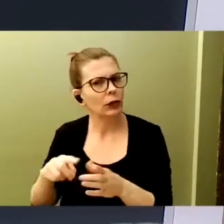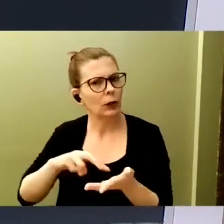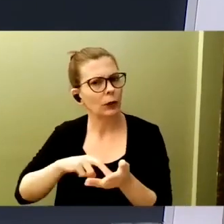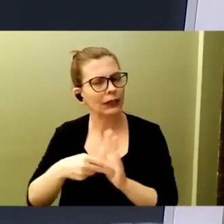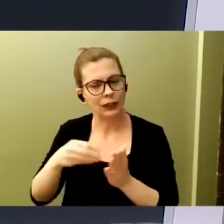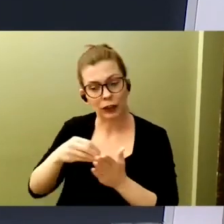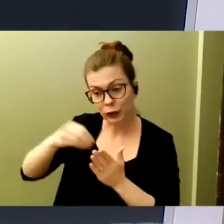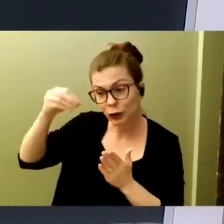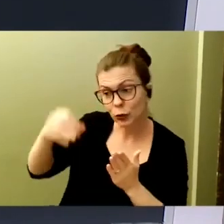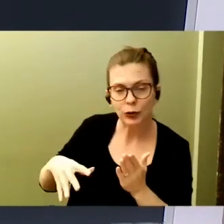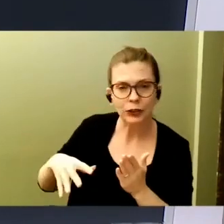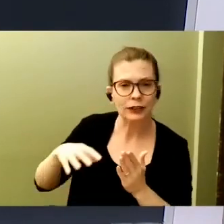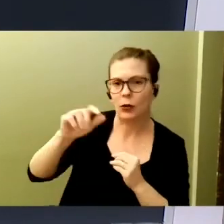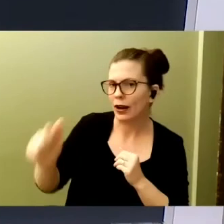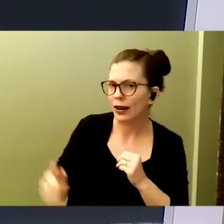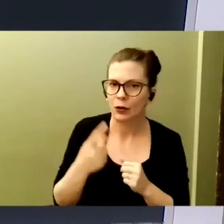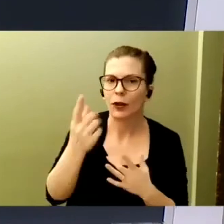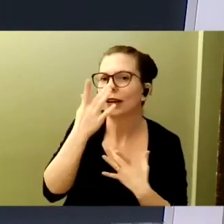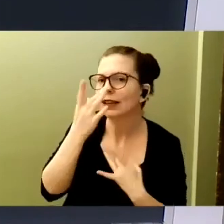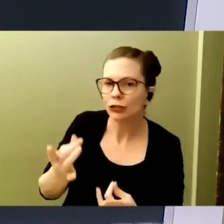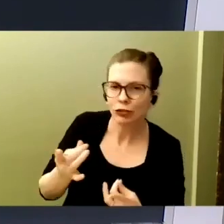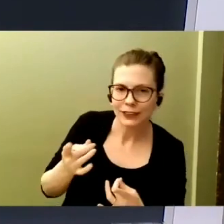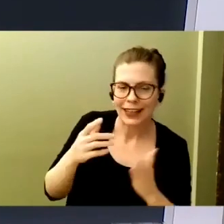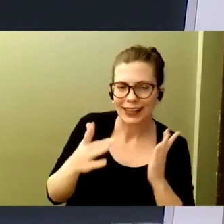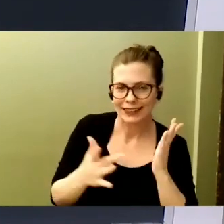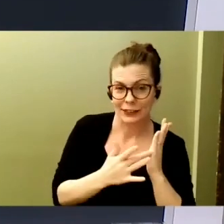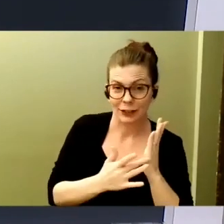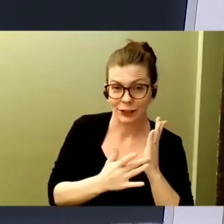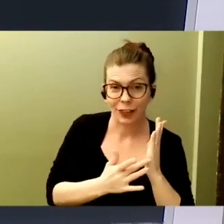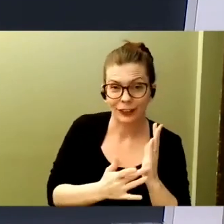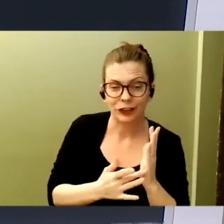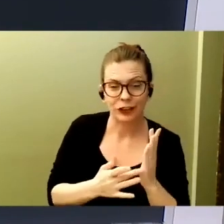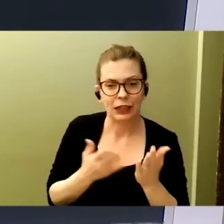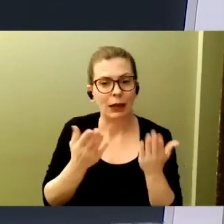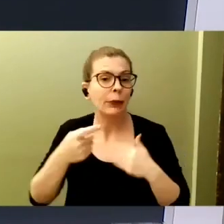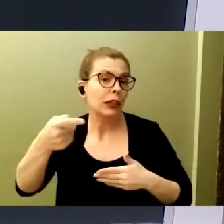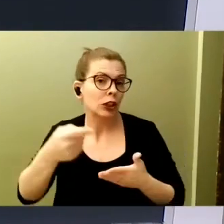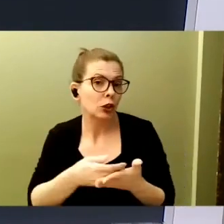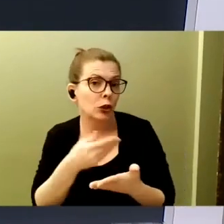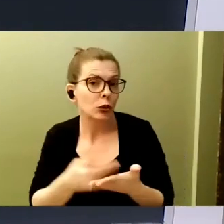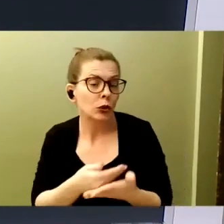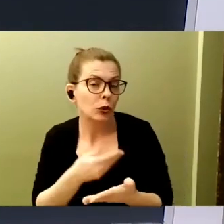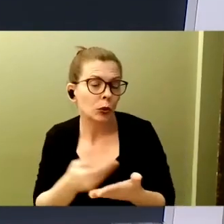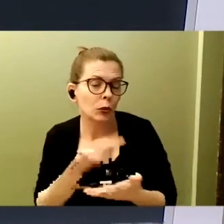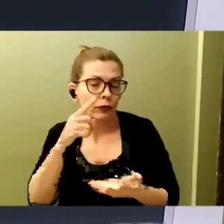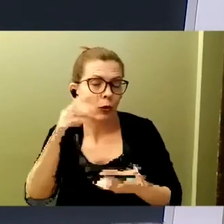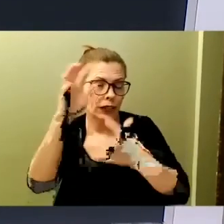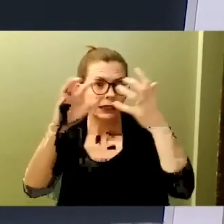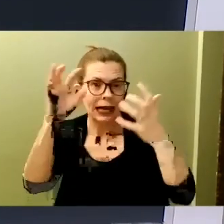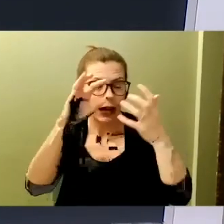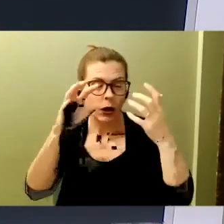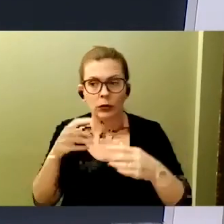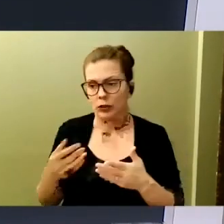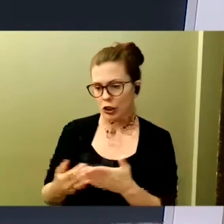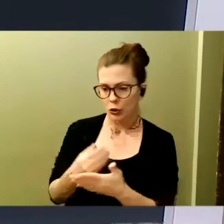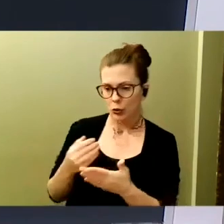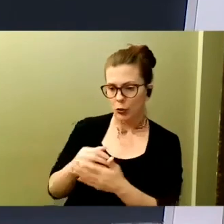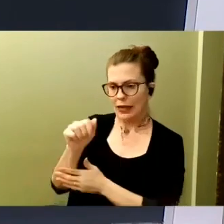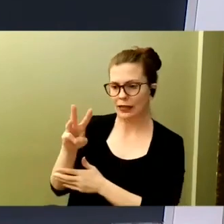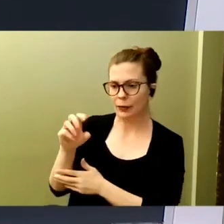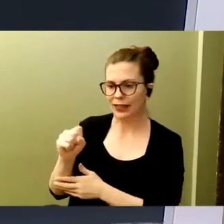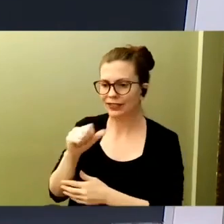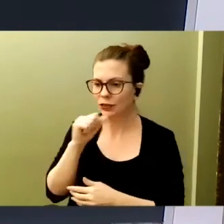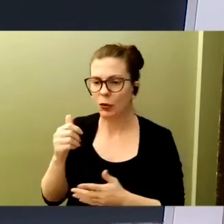who is interested in technology and maybe they are new to the cloud, they are new to AWS and don't feel confident yet to open